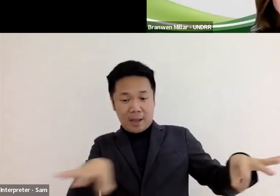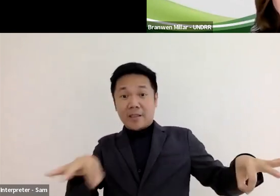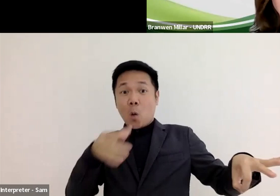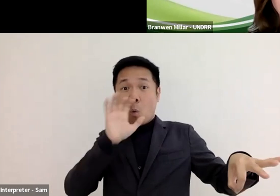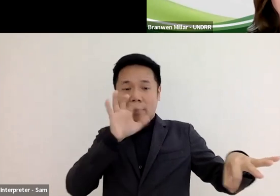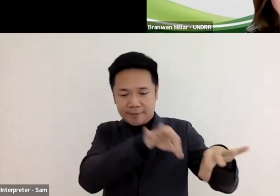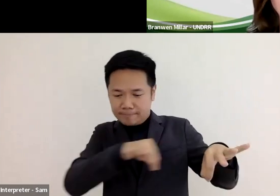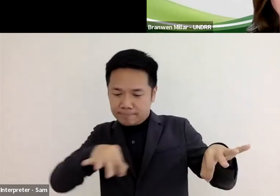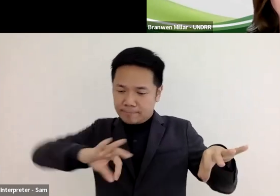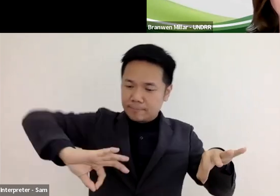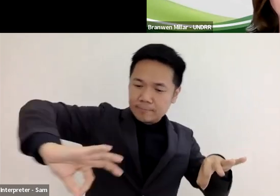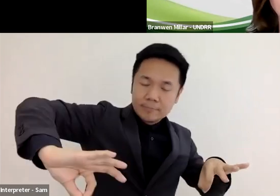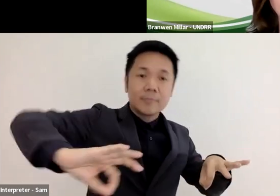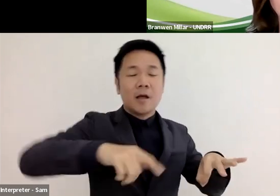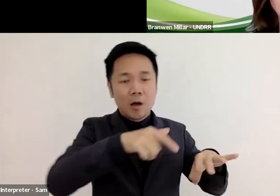gene bank conservation,